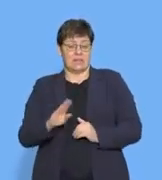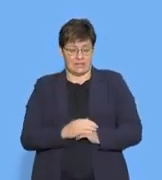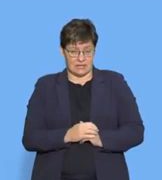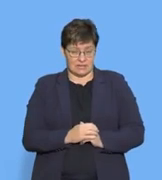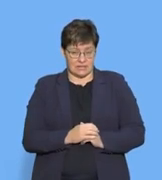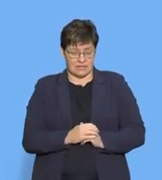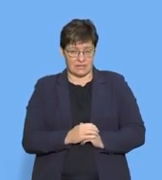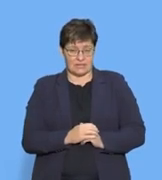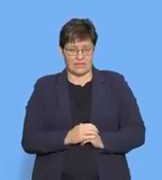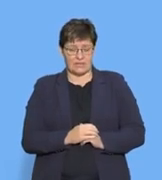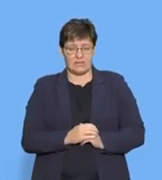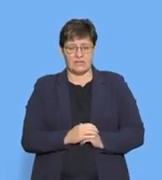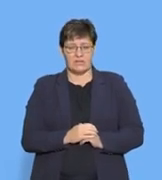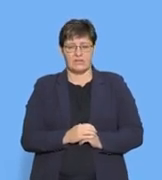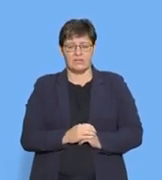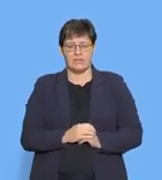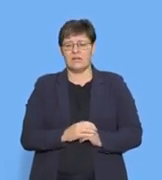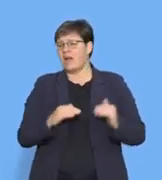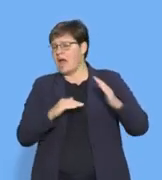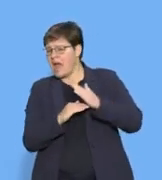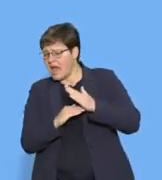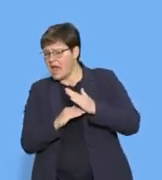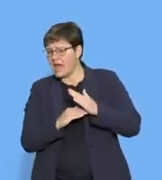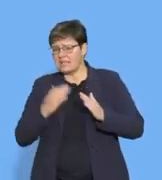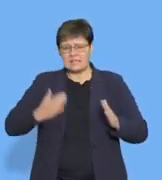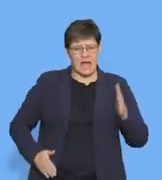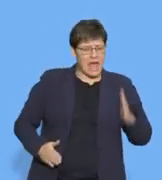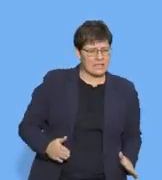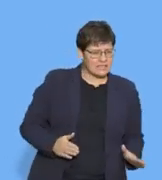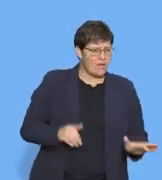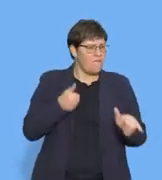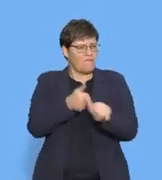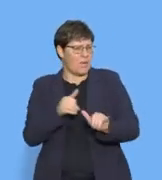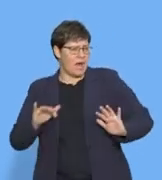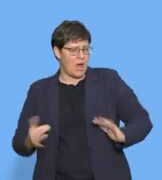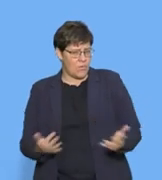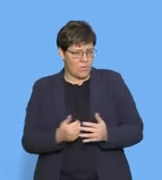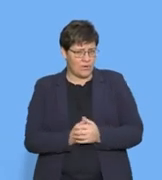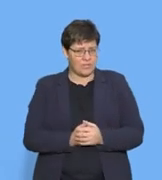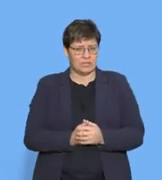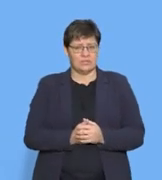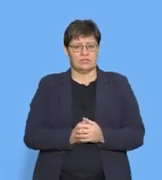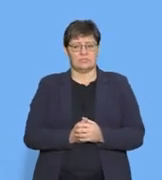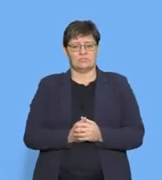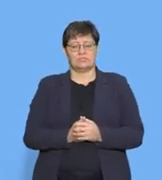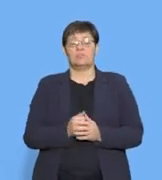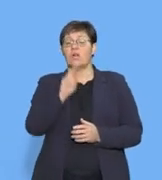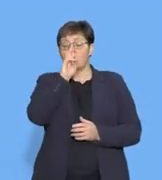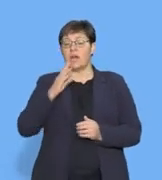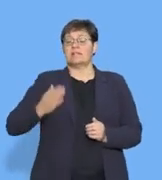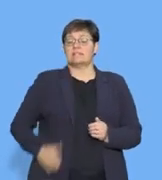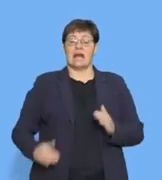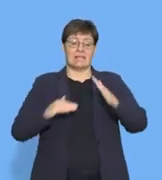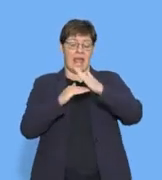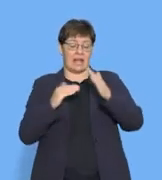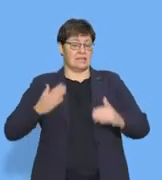of the angle B. And can you remember what order we needed the angles and the sides in? Or in other words, what pattern were we